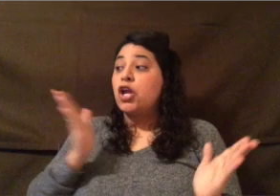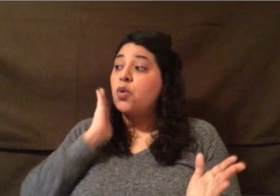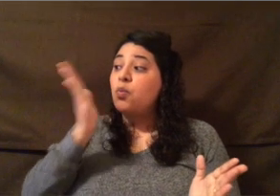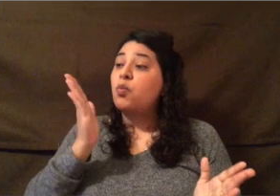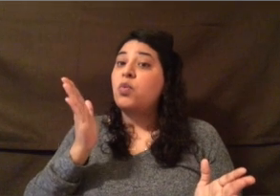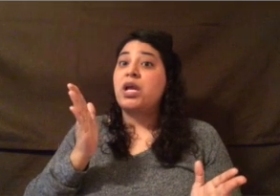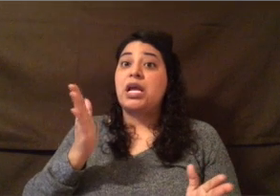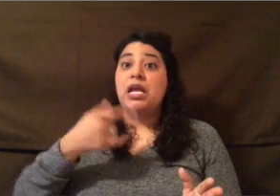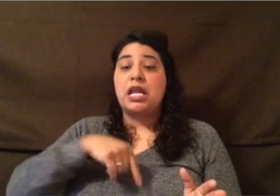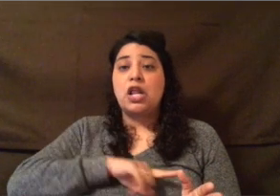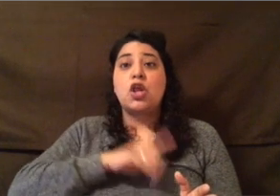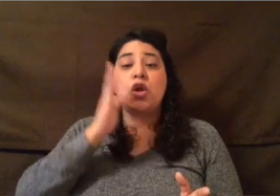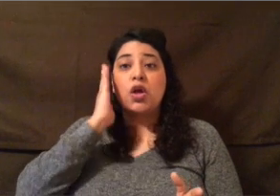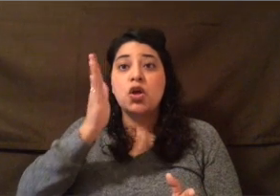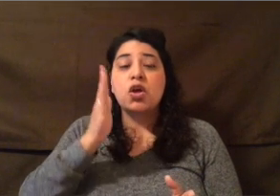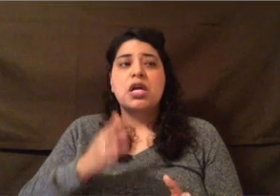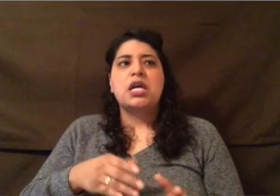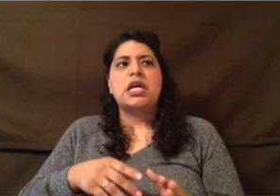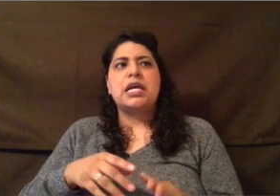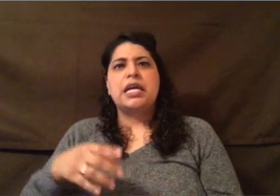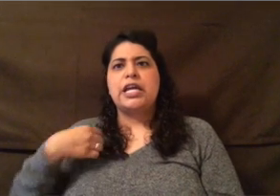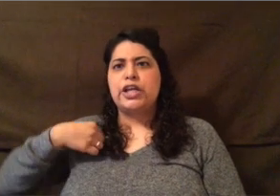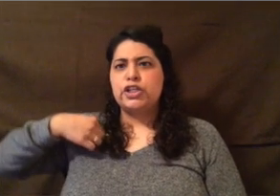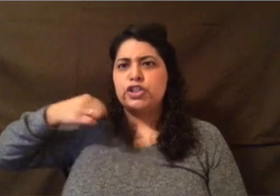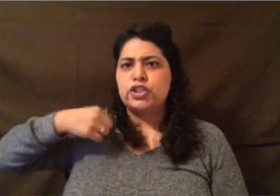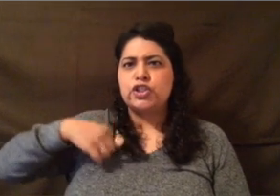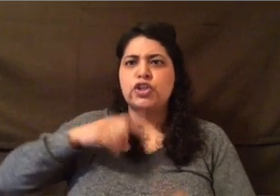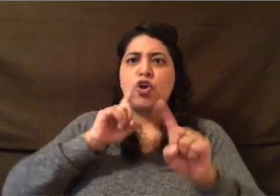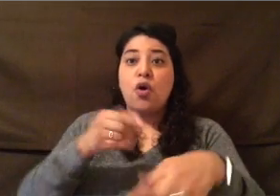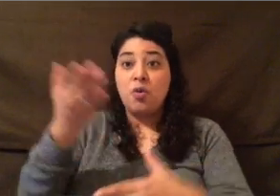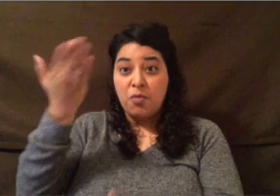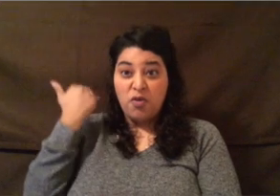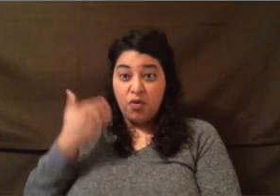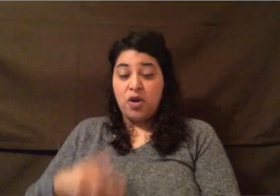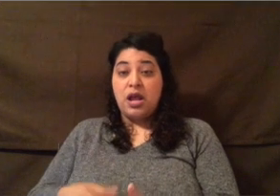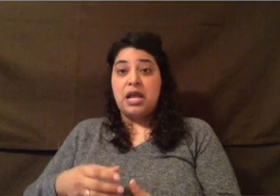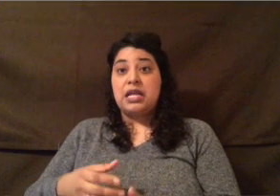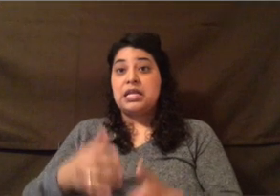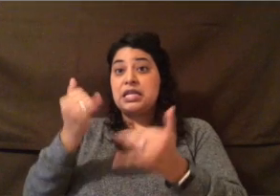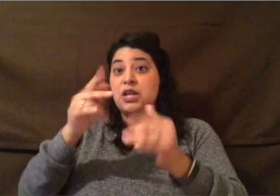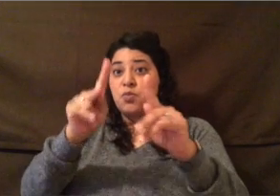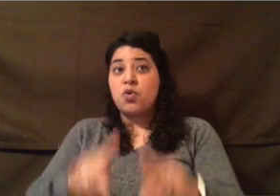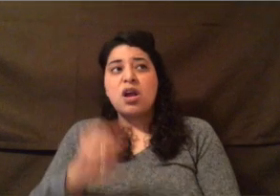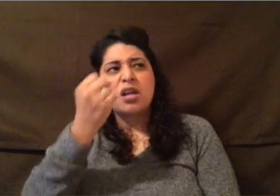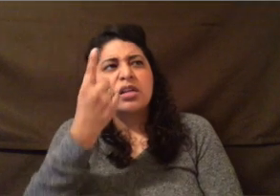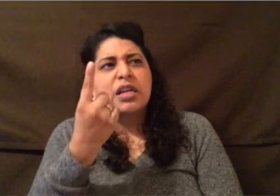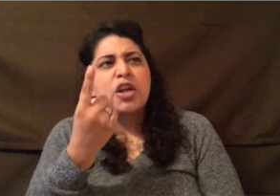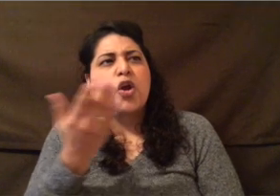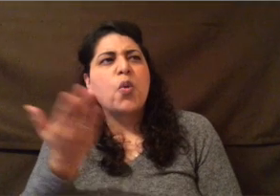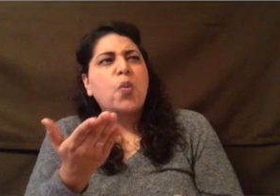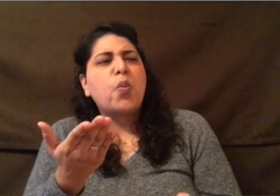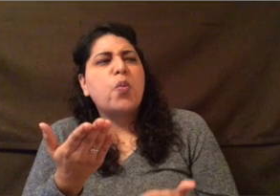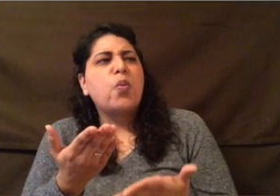at t-shirt orders. This helps the person that is looking at the bar graph understand what is being